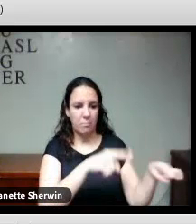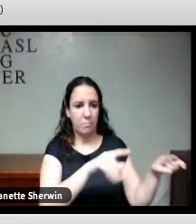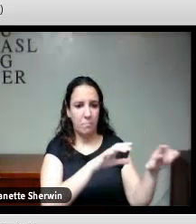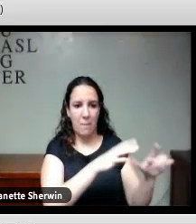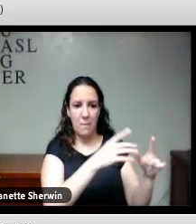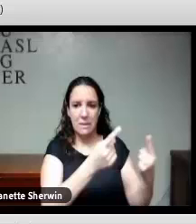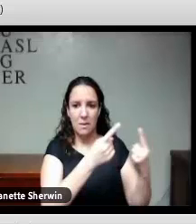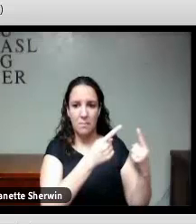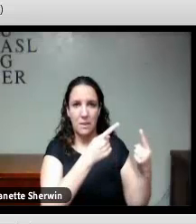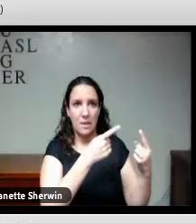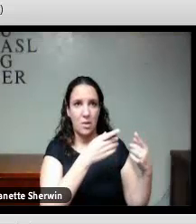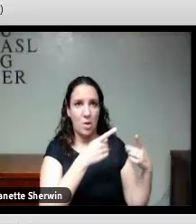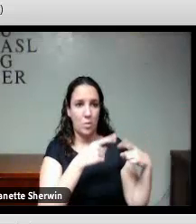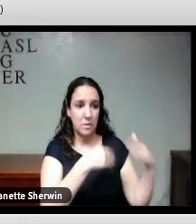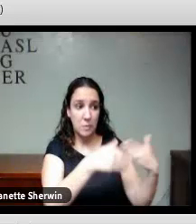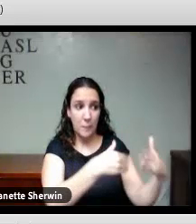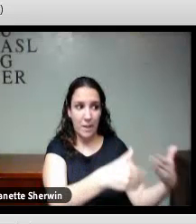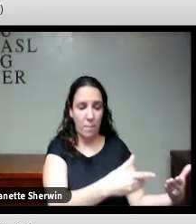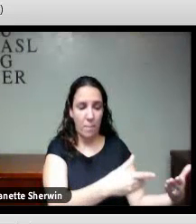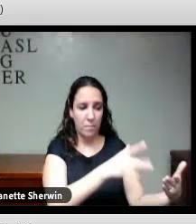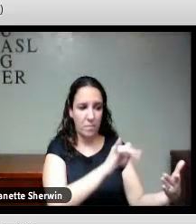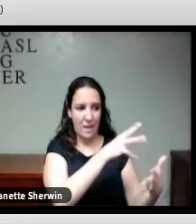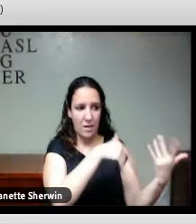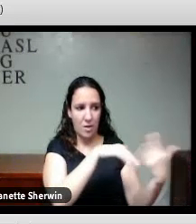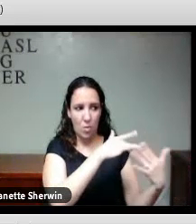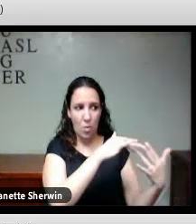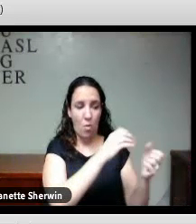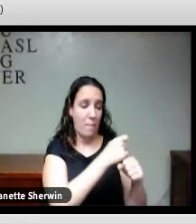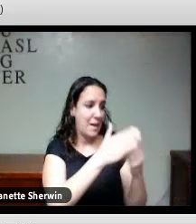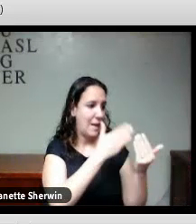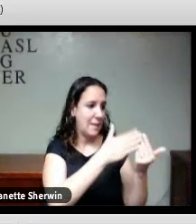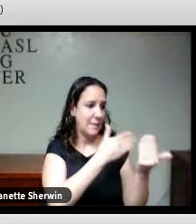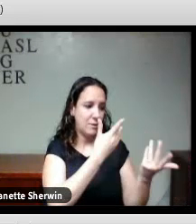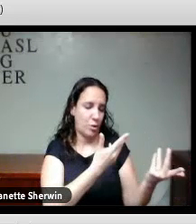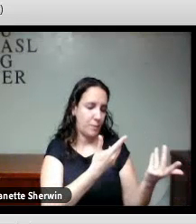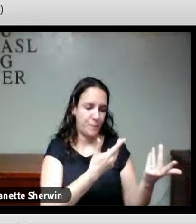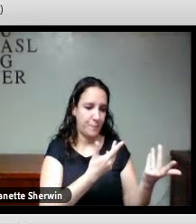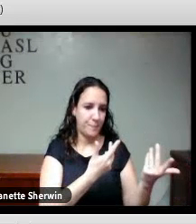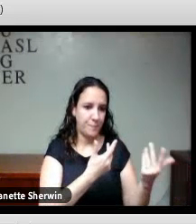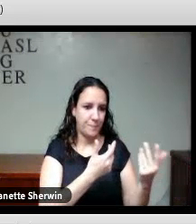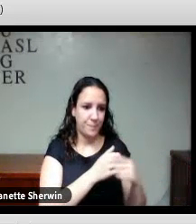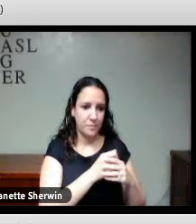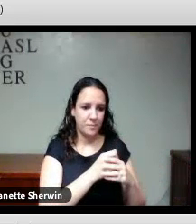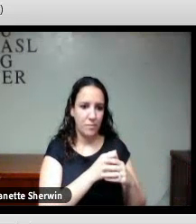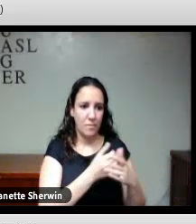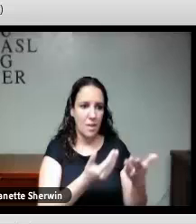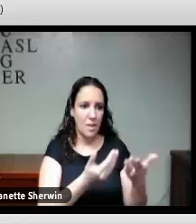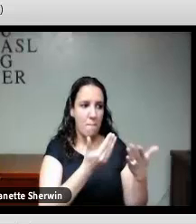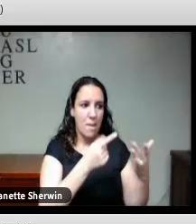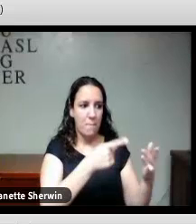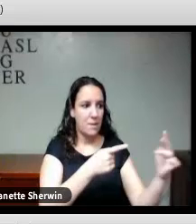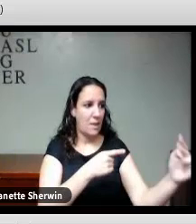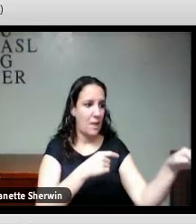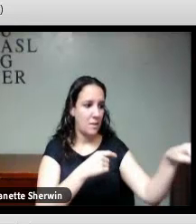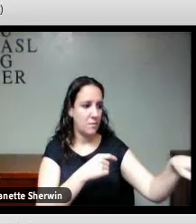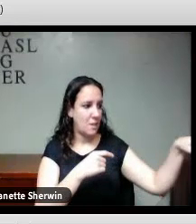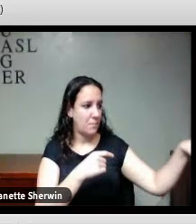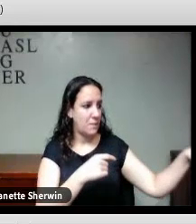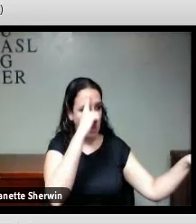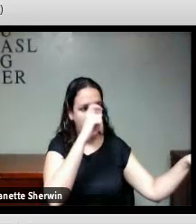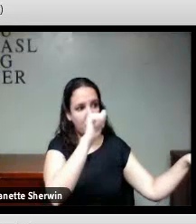the interaction. Maybe they did something that made it easier for you. Maybe they did something that, maybe they stepped aside because they saw somebody else